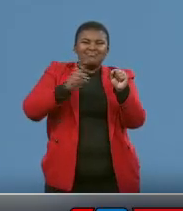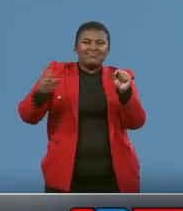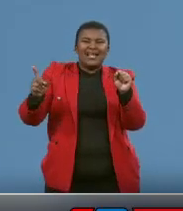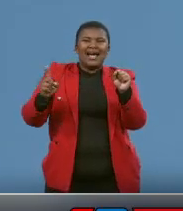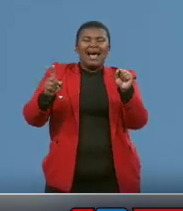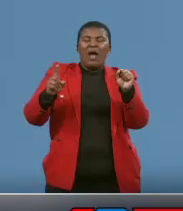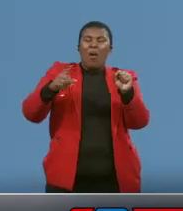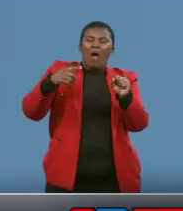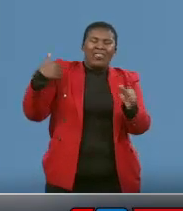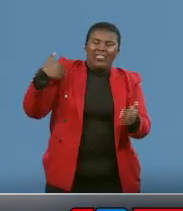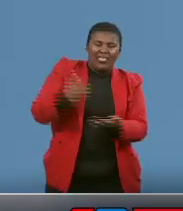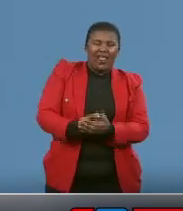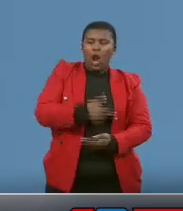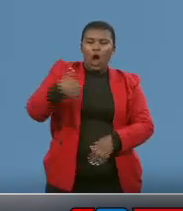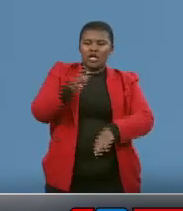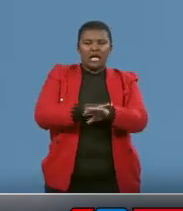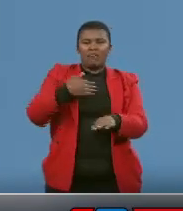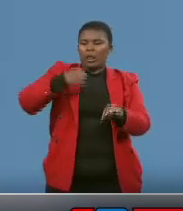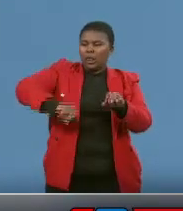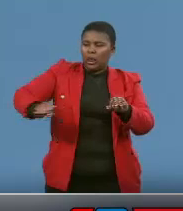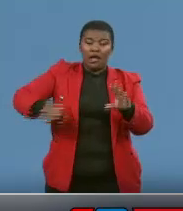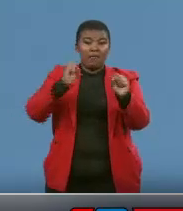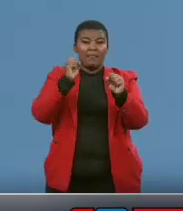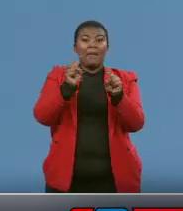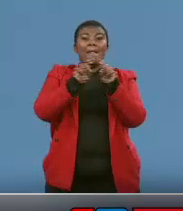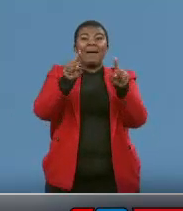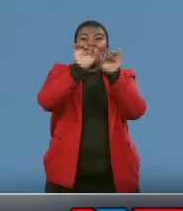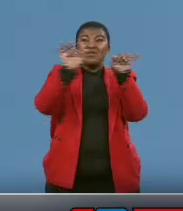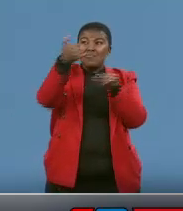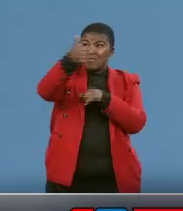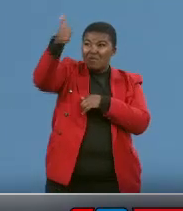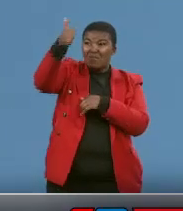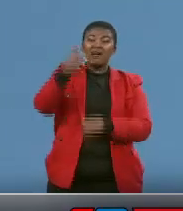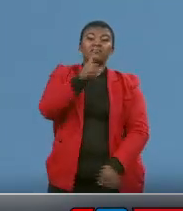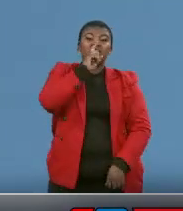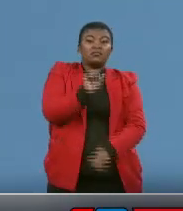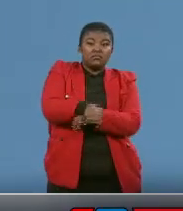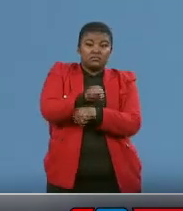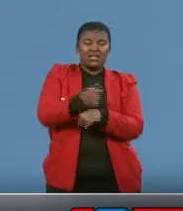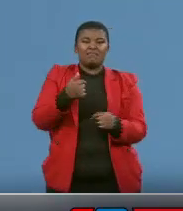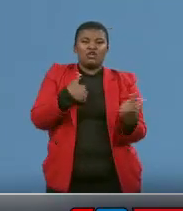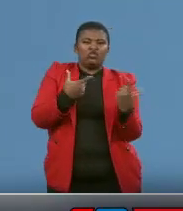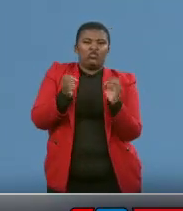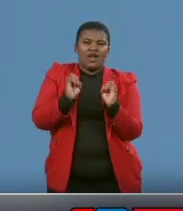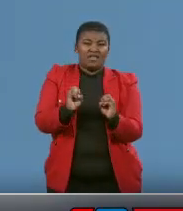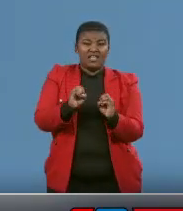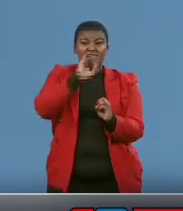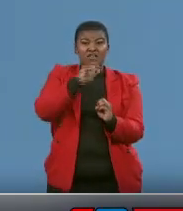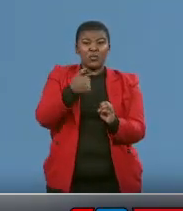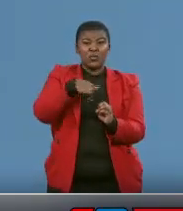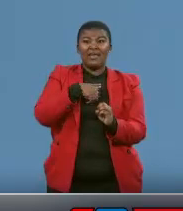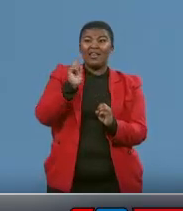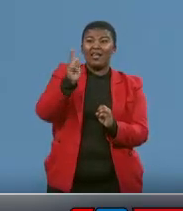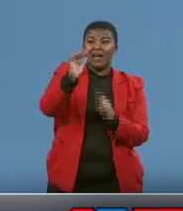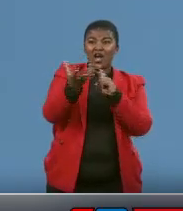to listen, we're going to come back here next year and say, yes, it was an official language, but what have we achieved? Because right now is